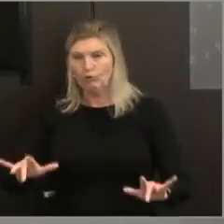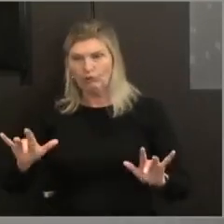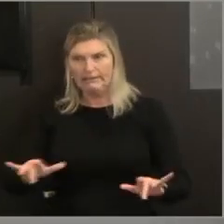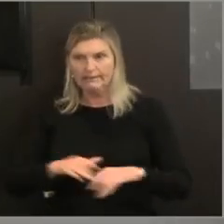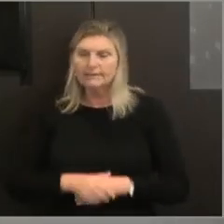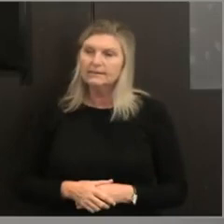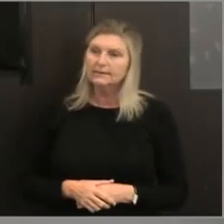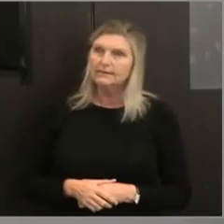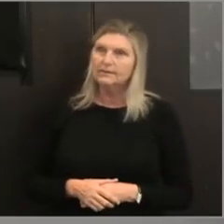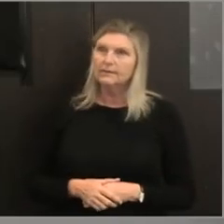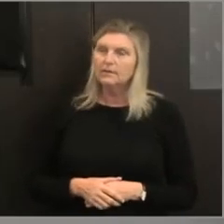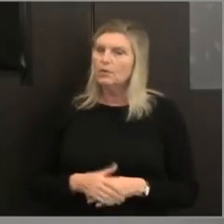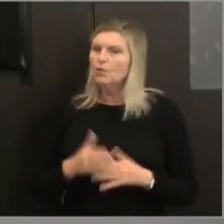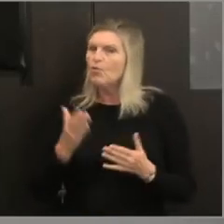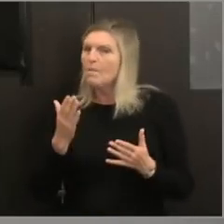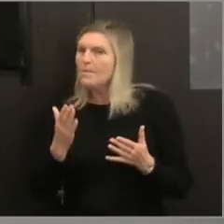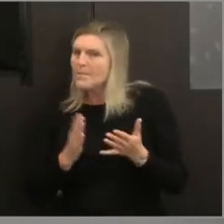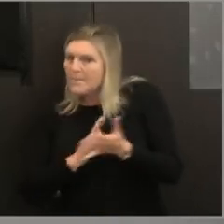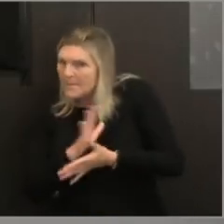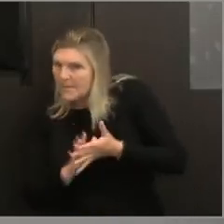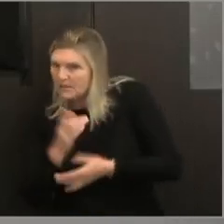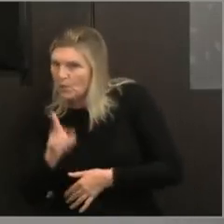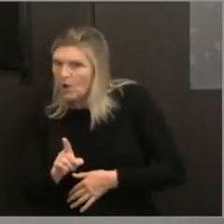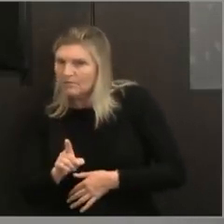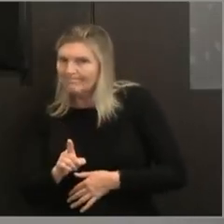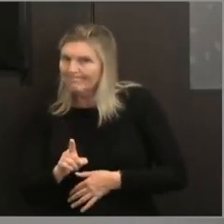So there was little contact